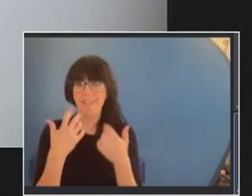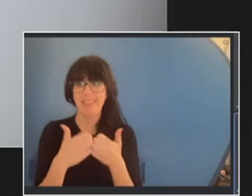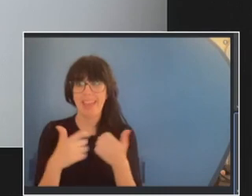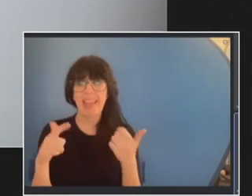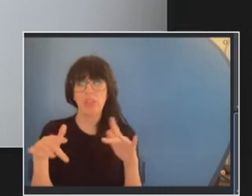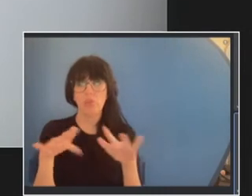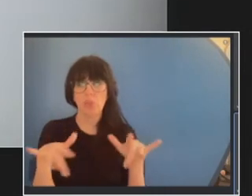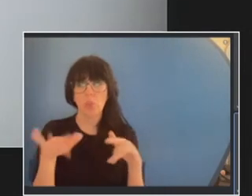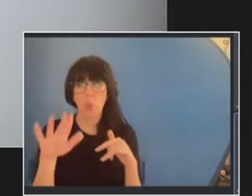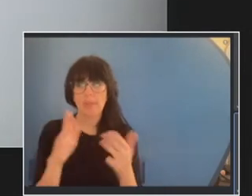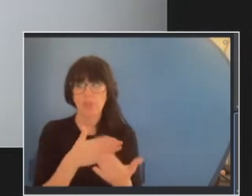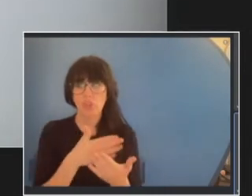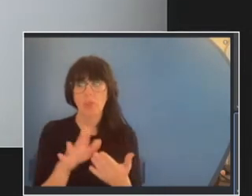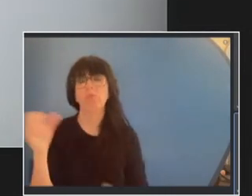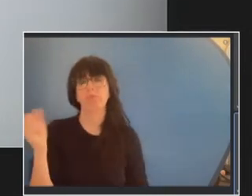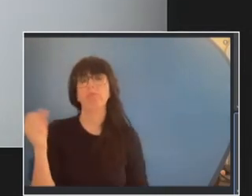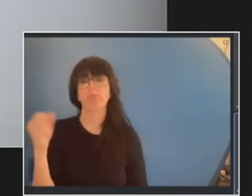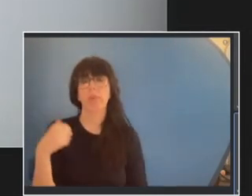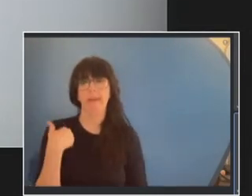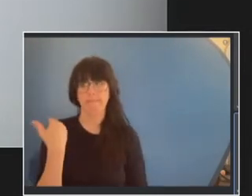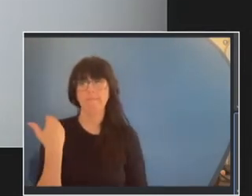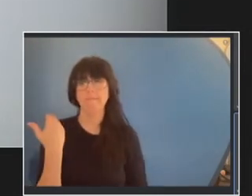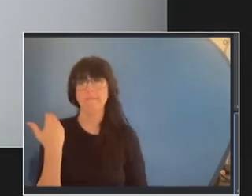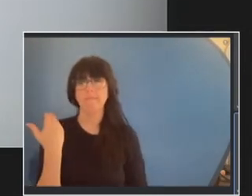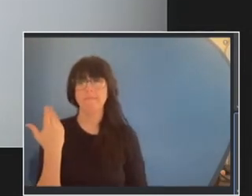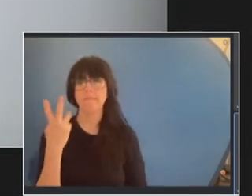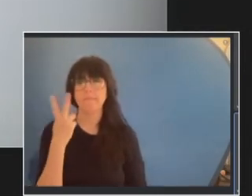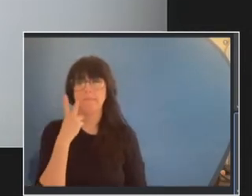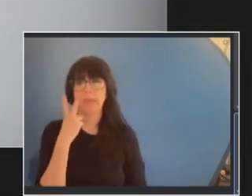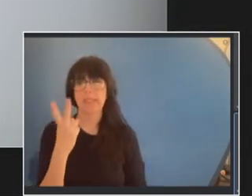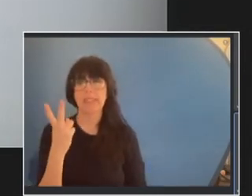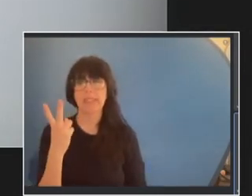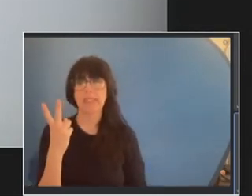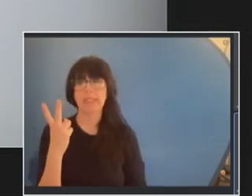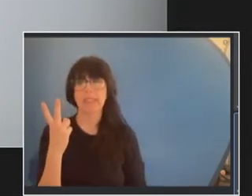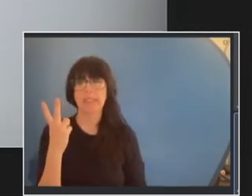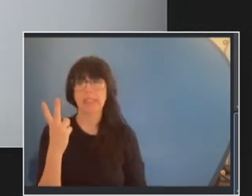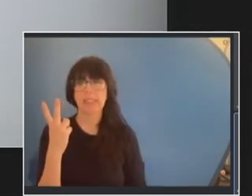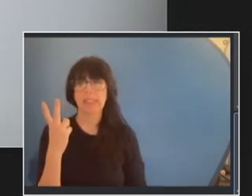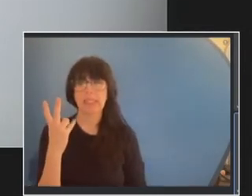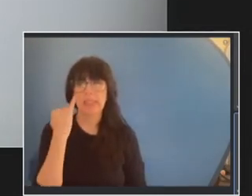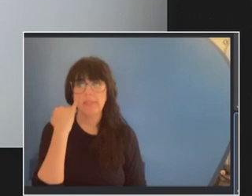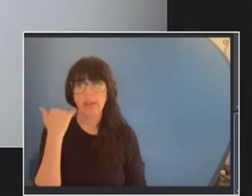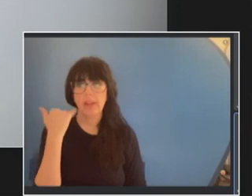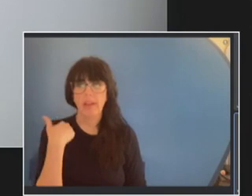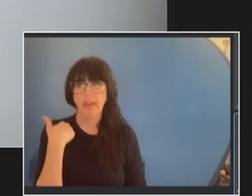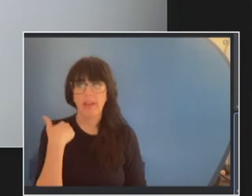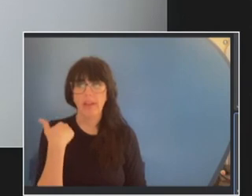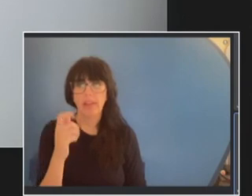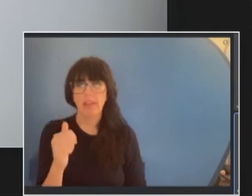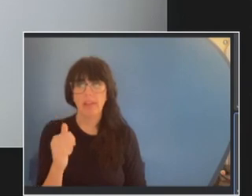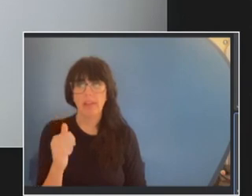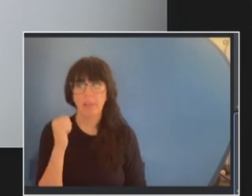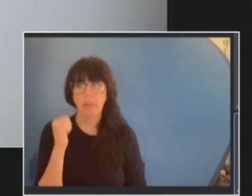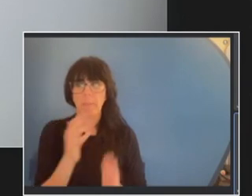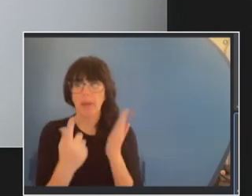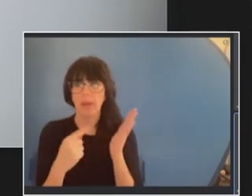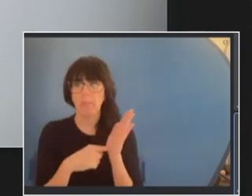Yes, there is a recording. And let me see if we have that in the back matter. I don't think we have, we may or may not. Let me